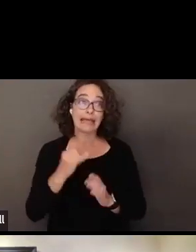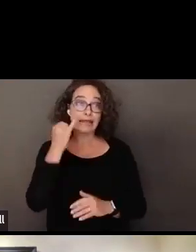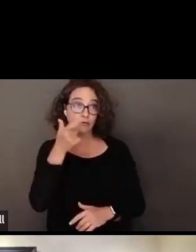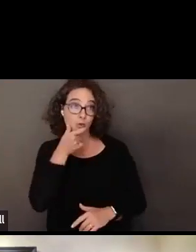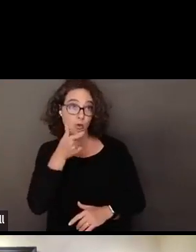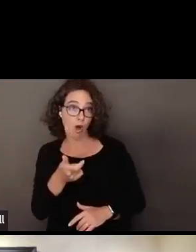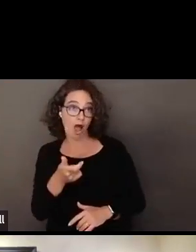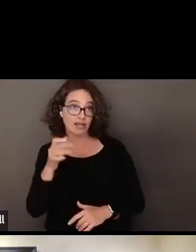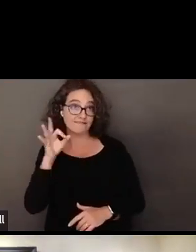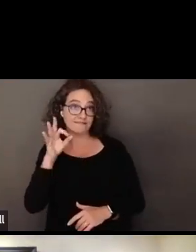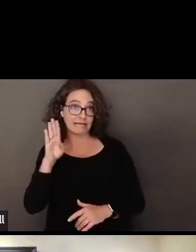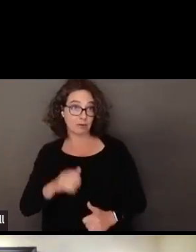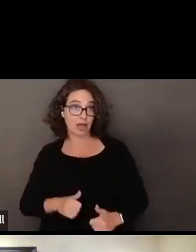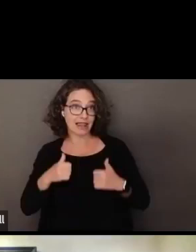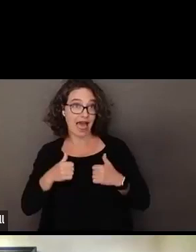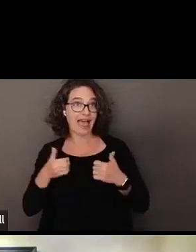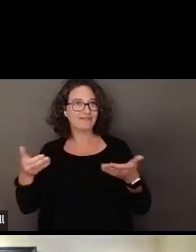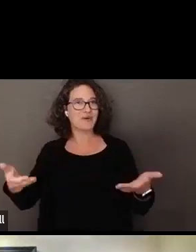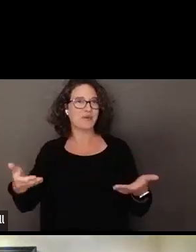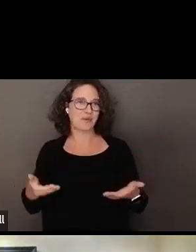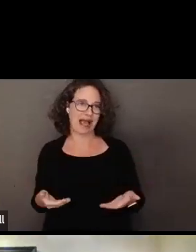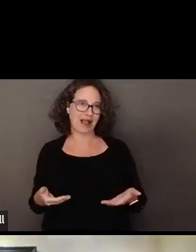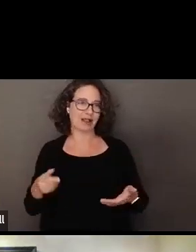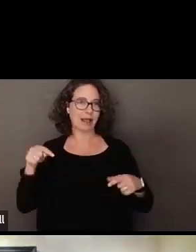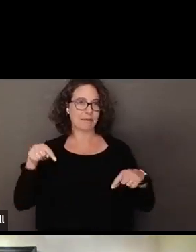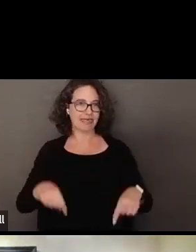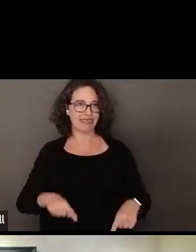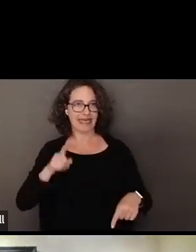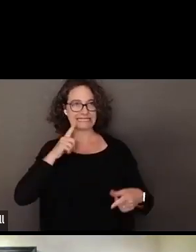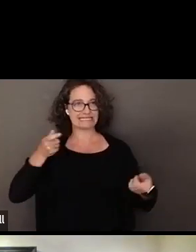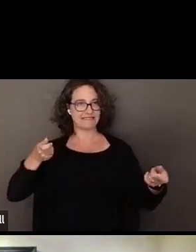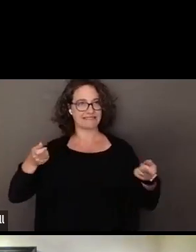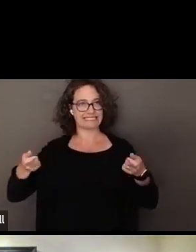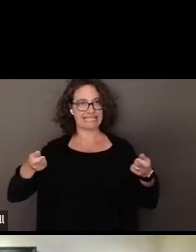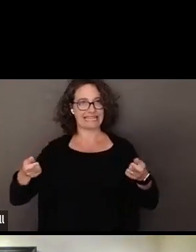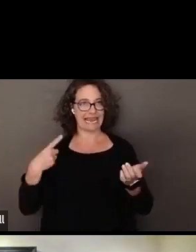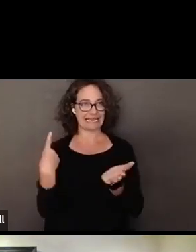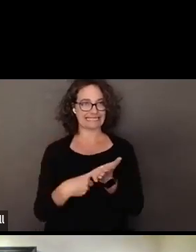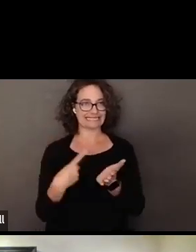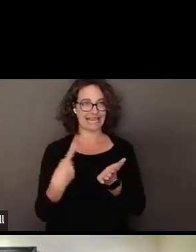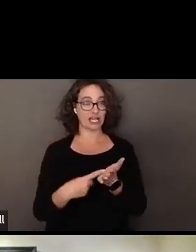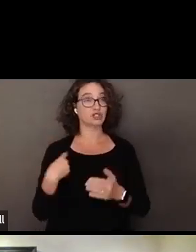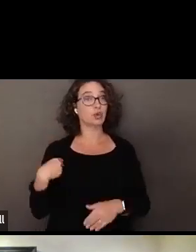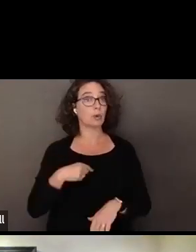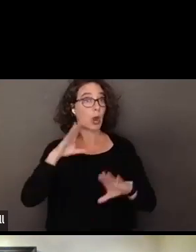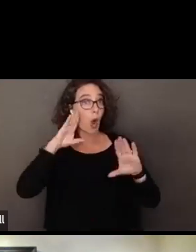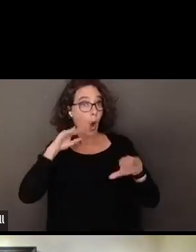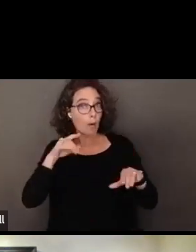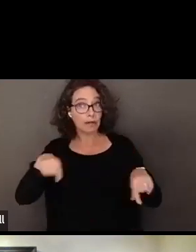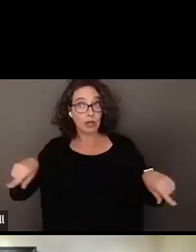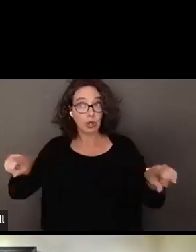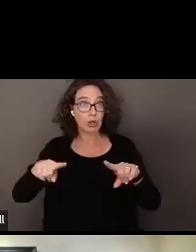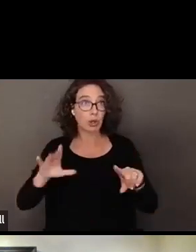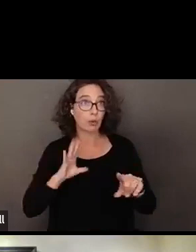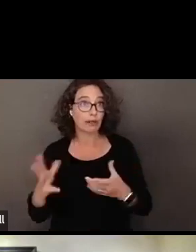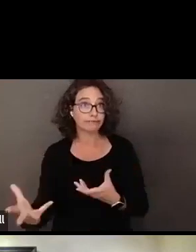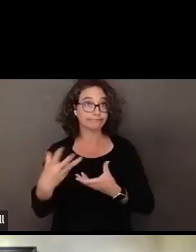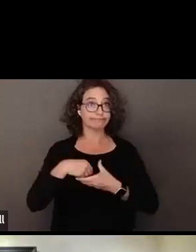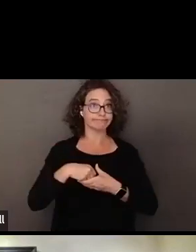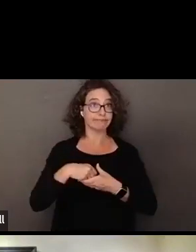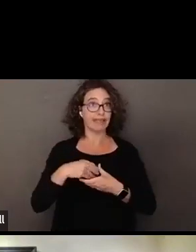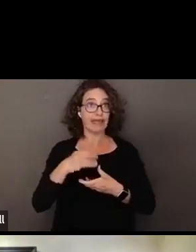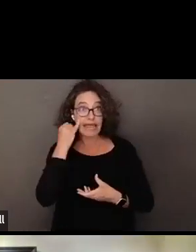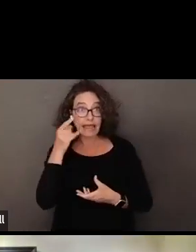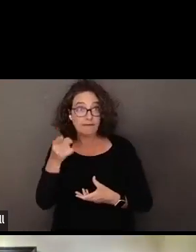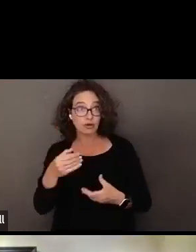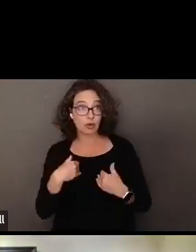Facebook Live, welcome. This is a facilitated discussion and we are hoping that you will engage with us. So if you have questions about anything